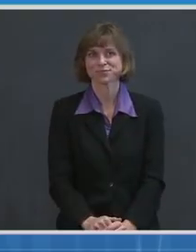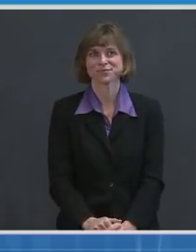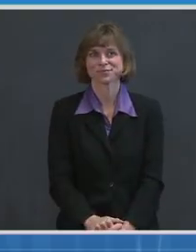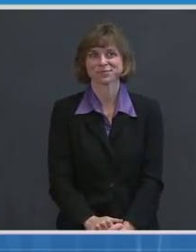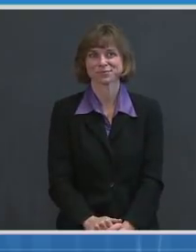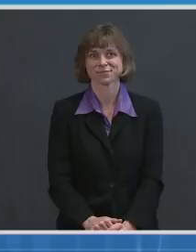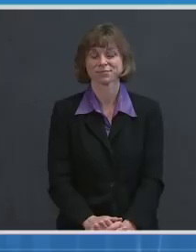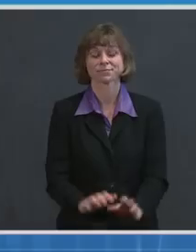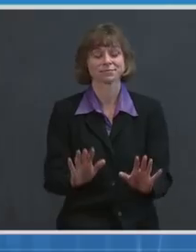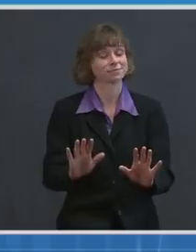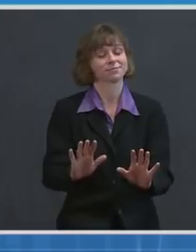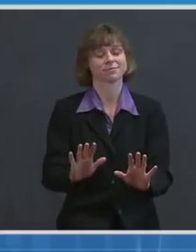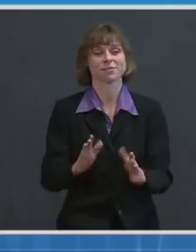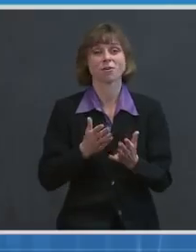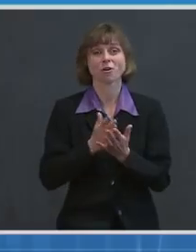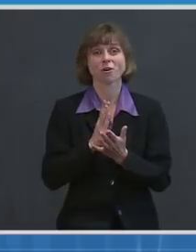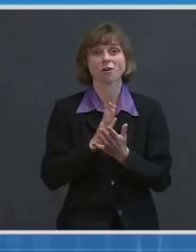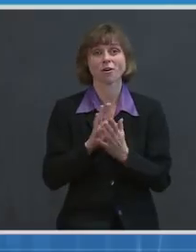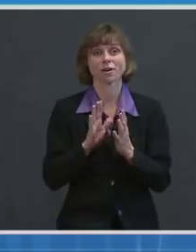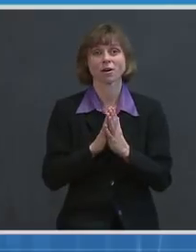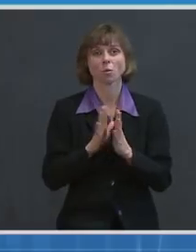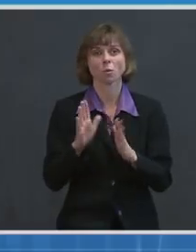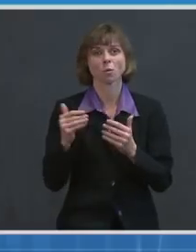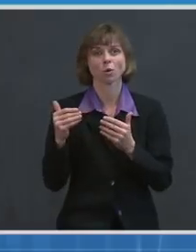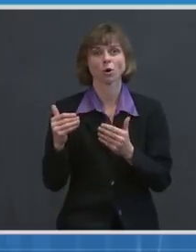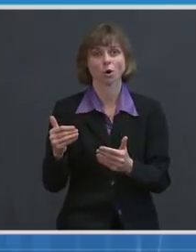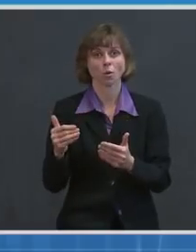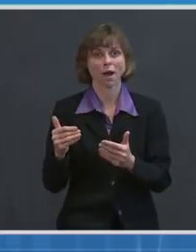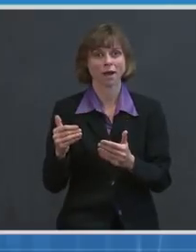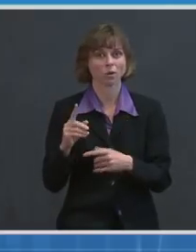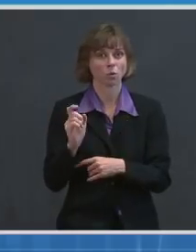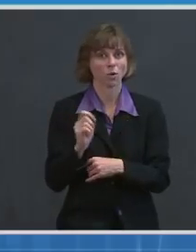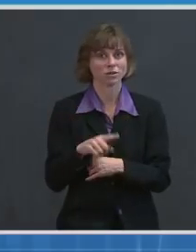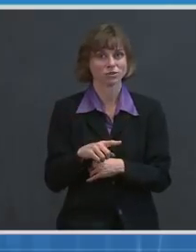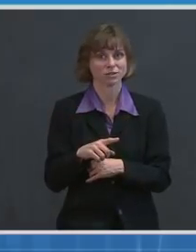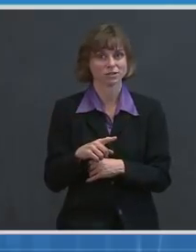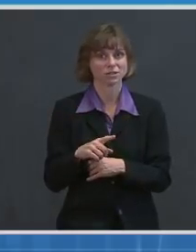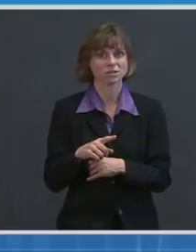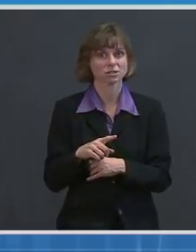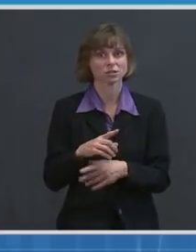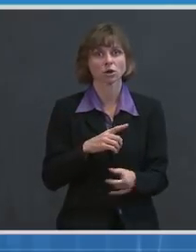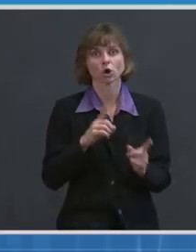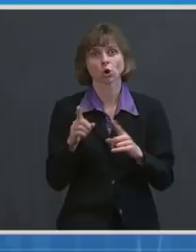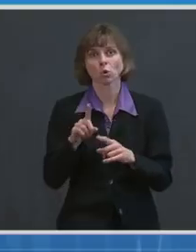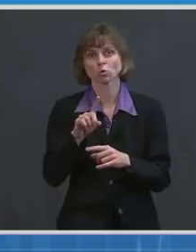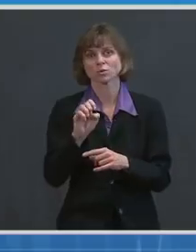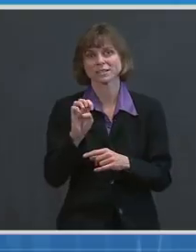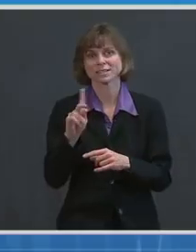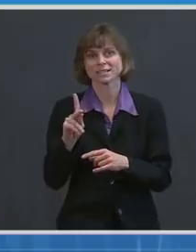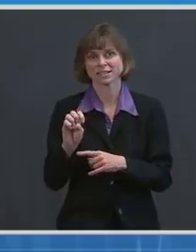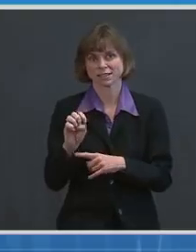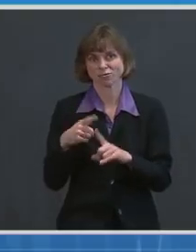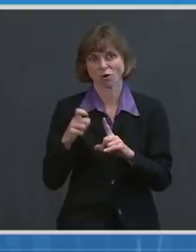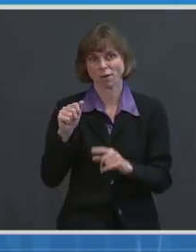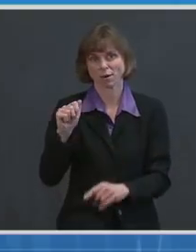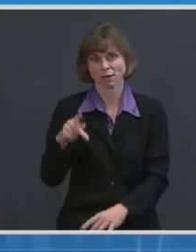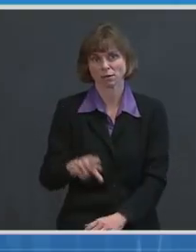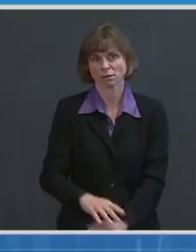All right, Kevin, All right. We'll go ahead and we go a to different question. Yeah. Zeke at AP.